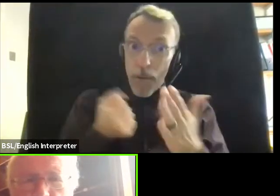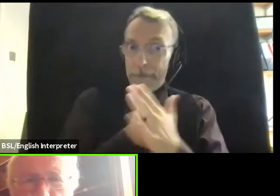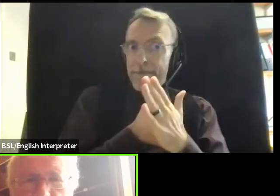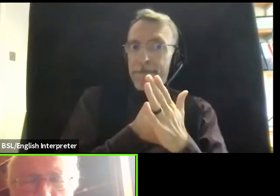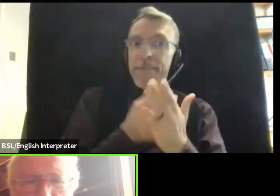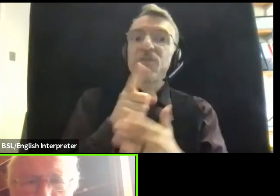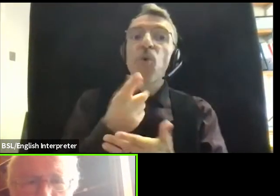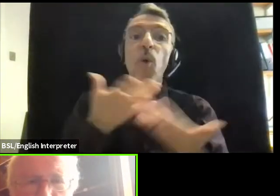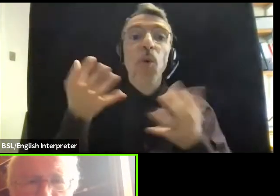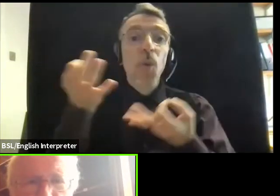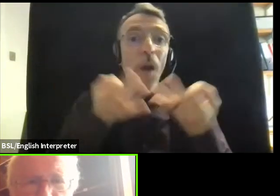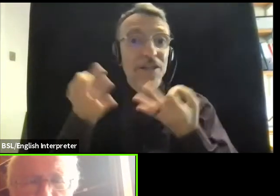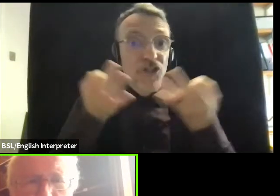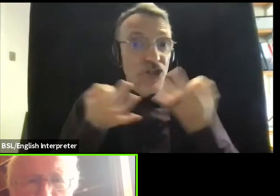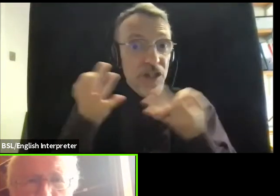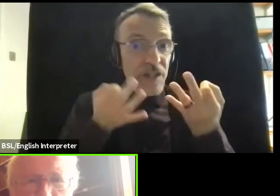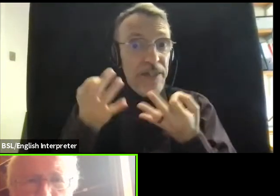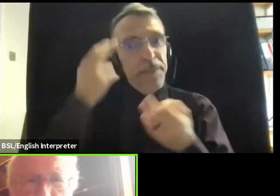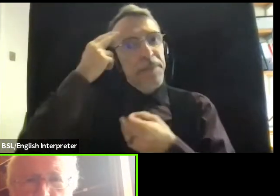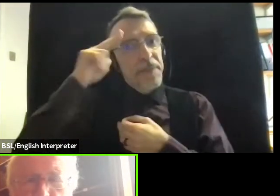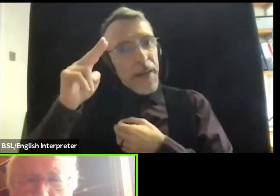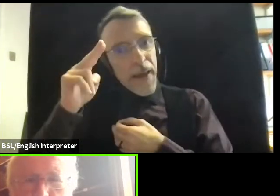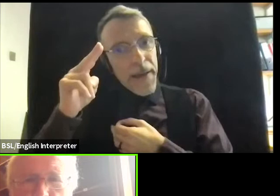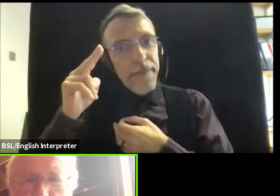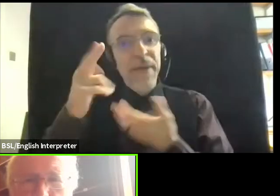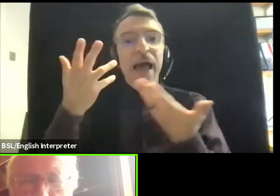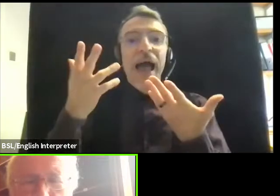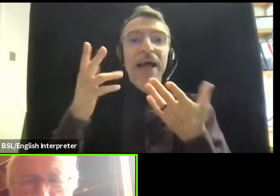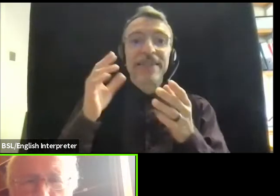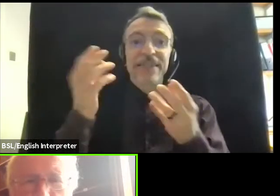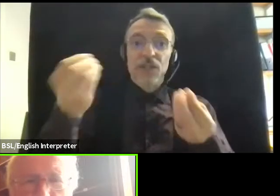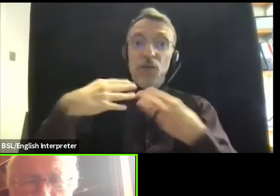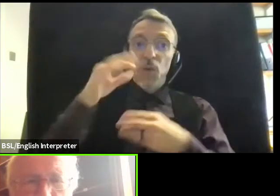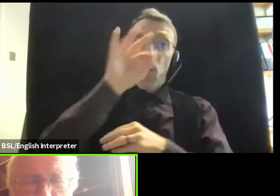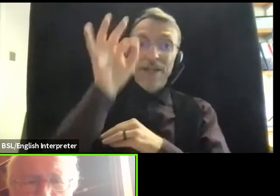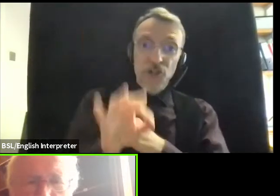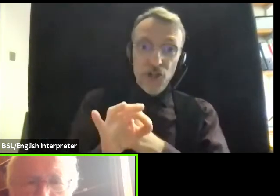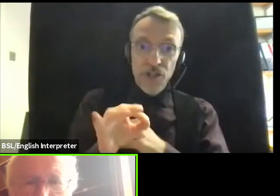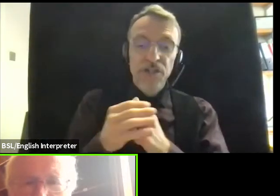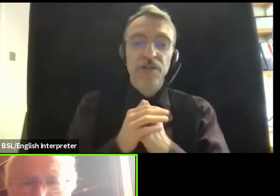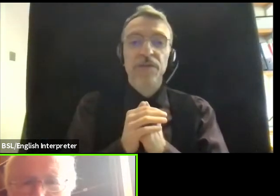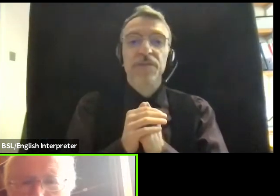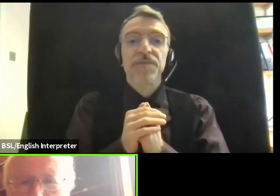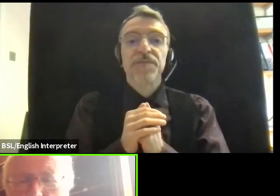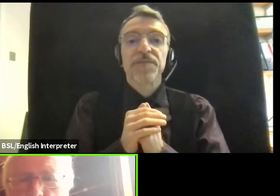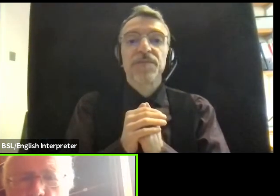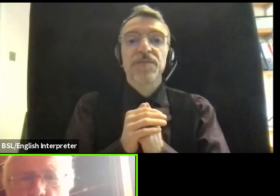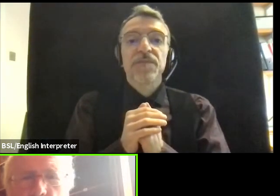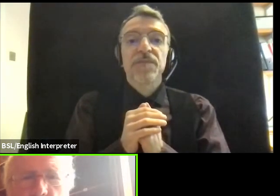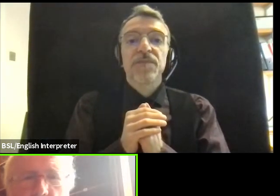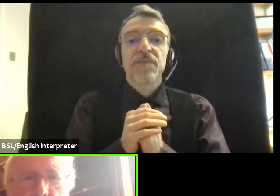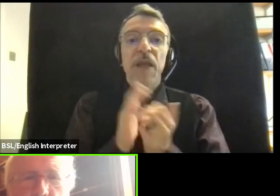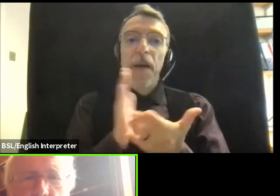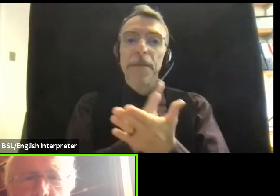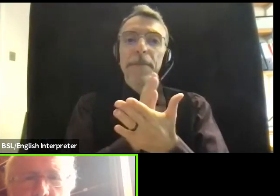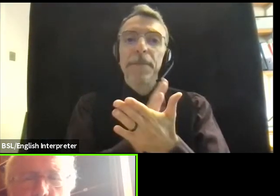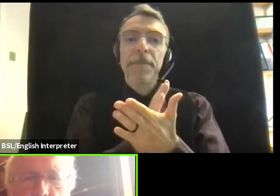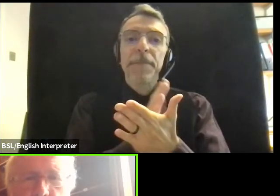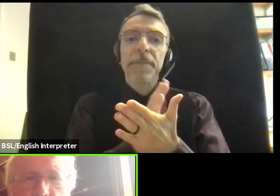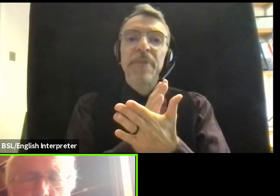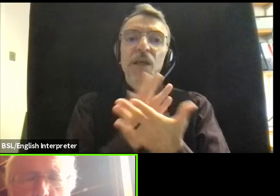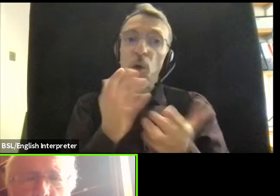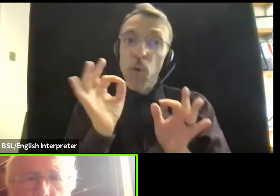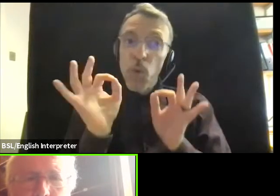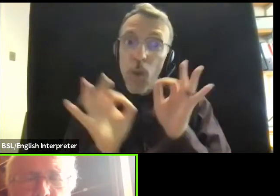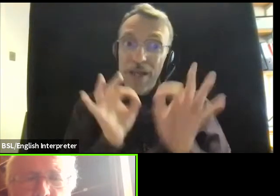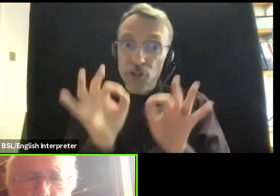anyone, please just tell us your name and give us your question, please. And I'm not quite sure if we have any